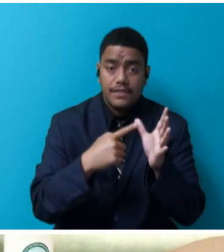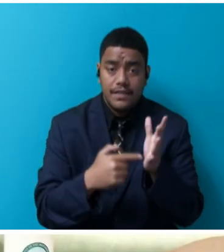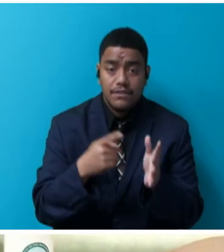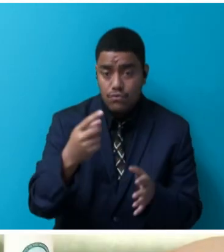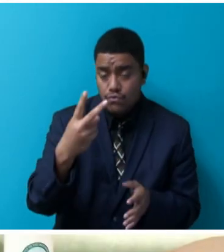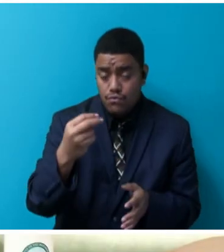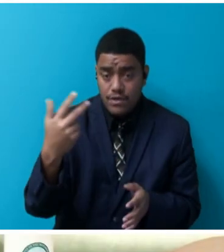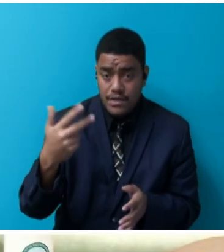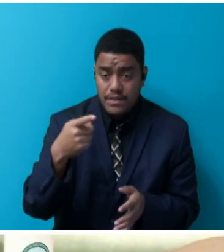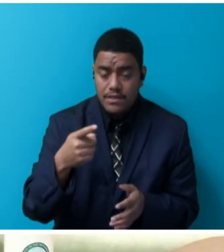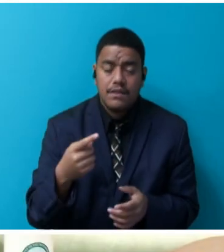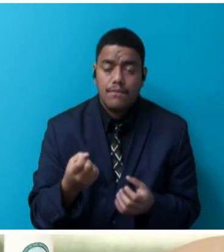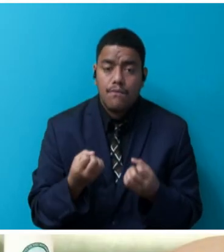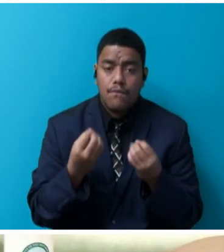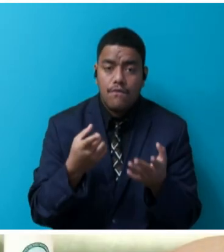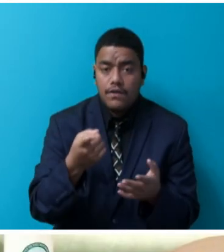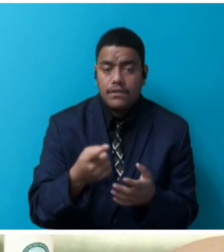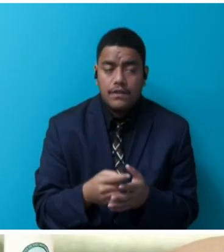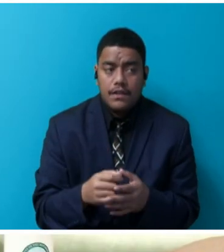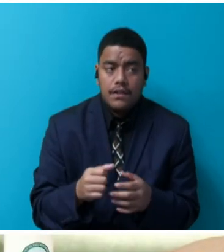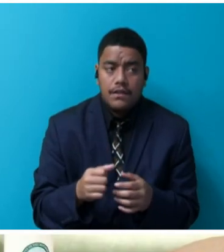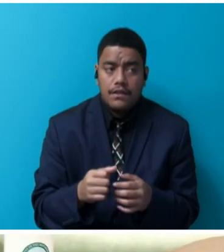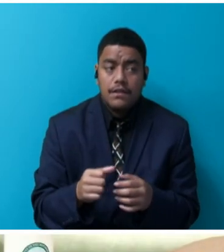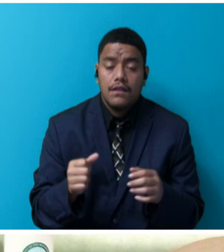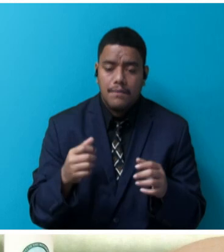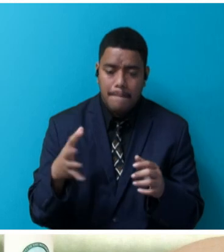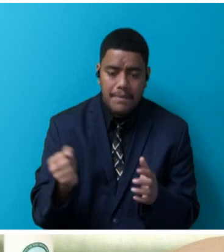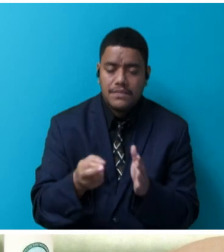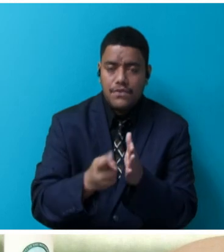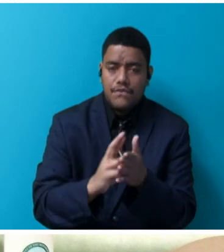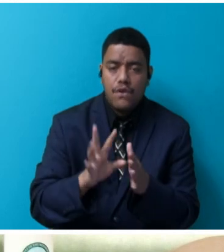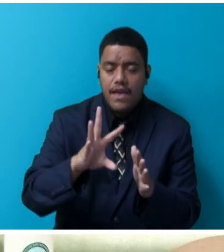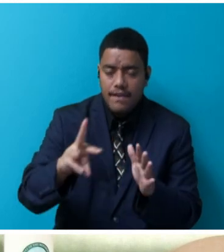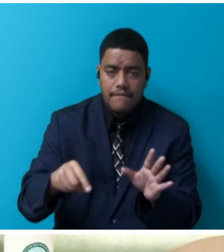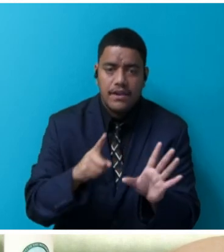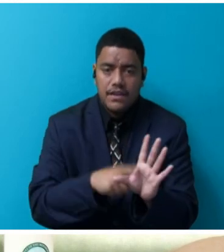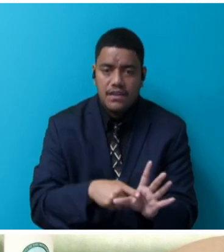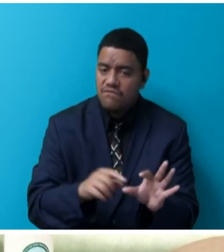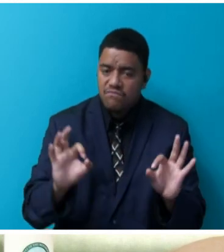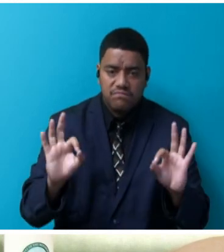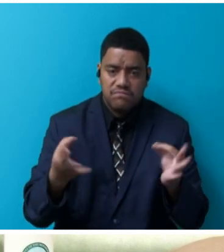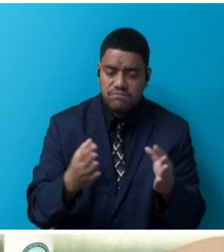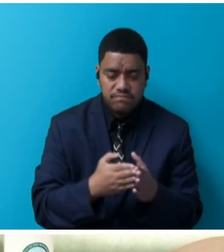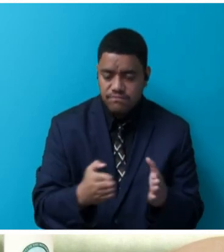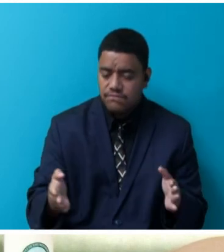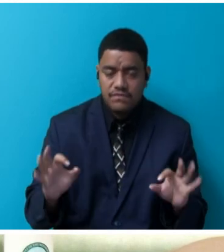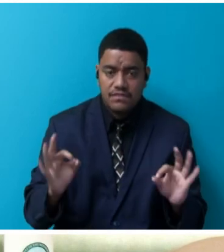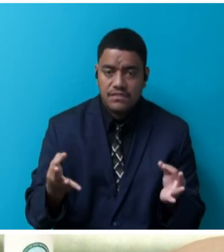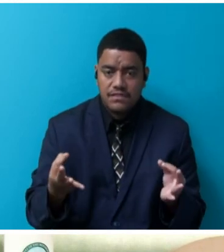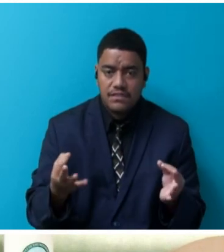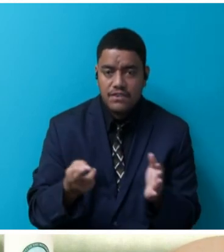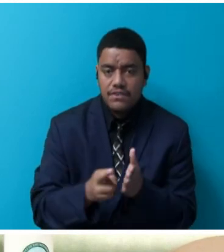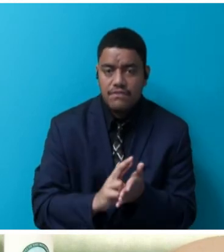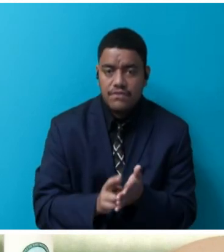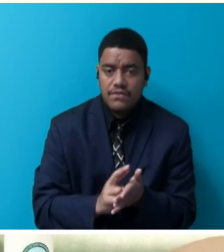2018 requires a biannual review. None has occurred as yet. In recognition of